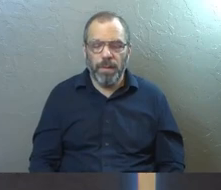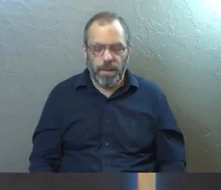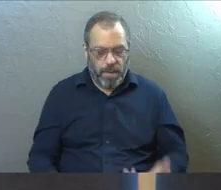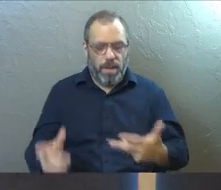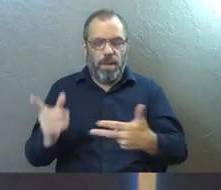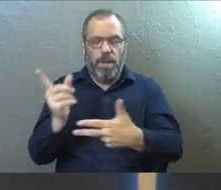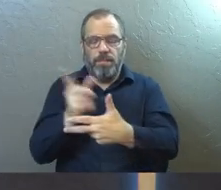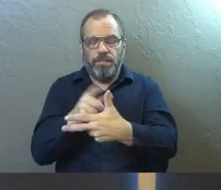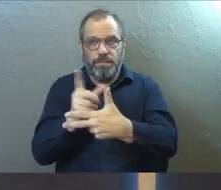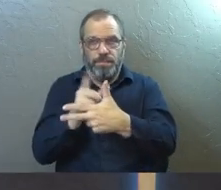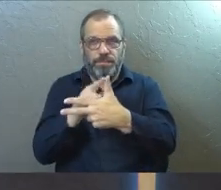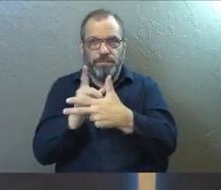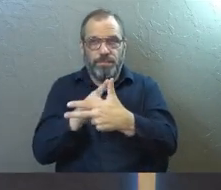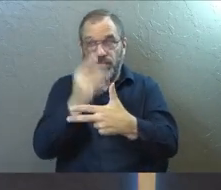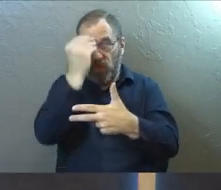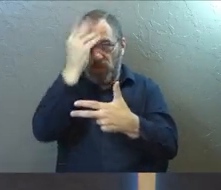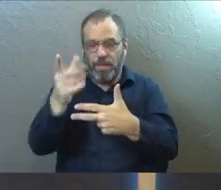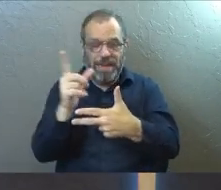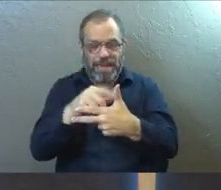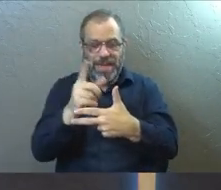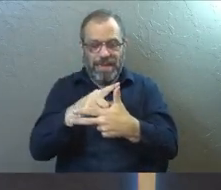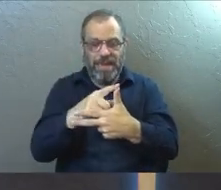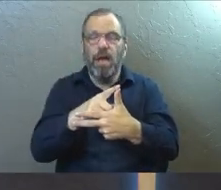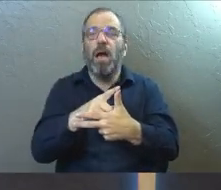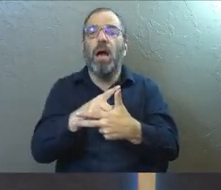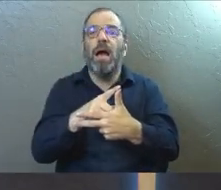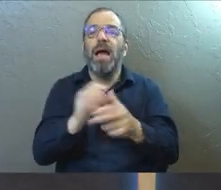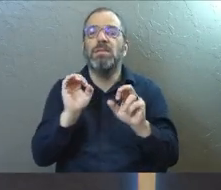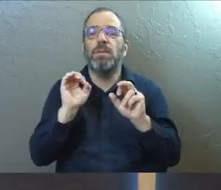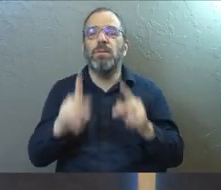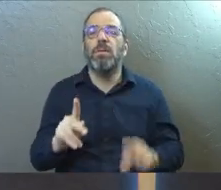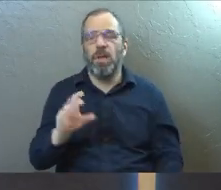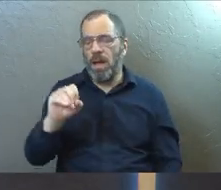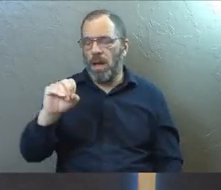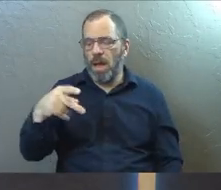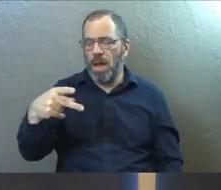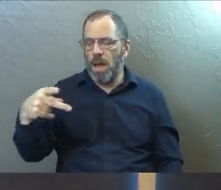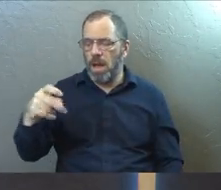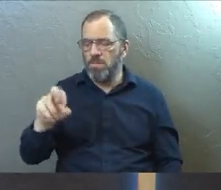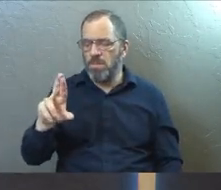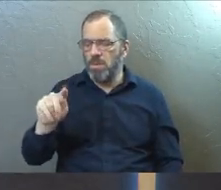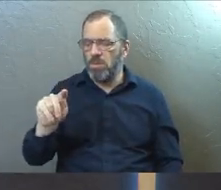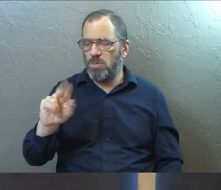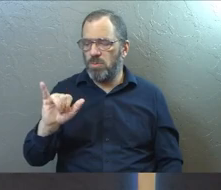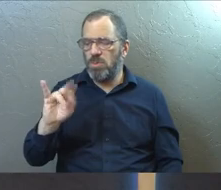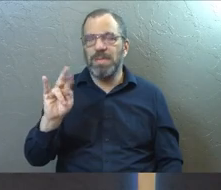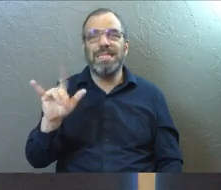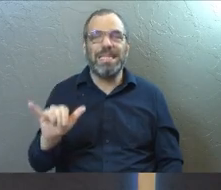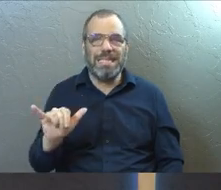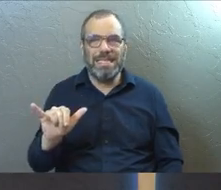The third point that I have about obedience to God is that obedience to God is an opportunity to show him that I care.